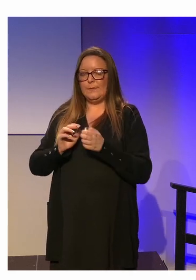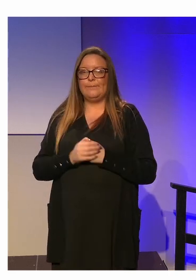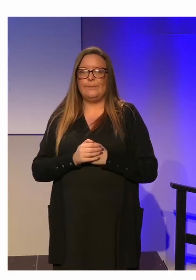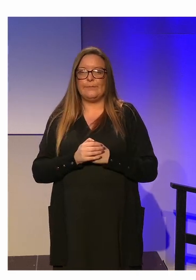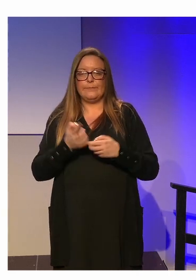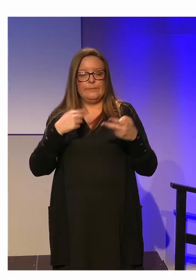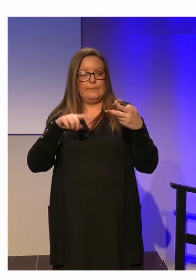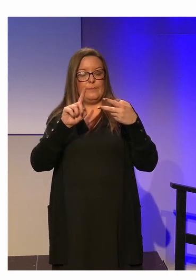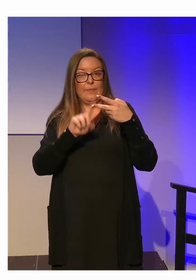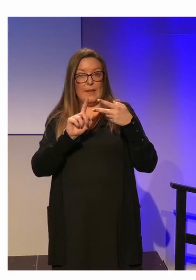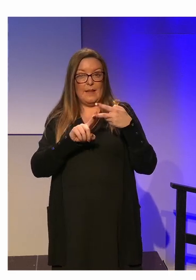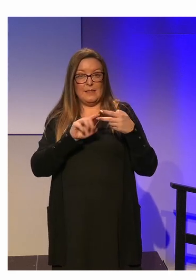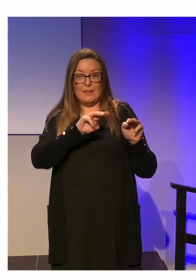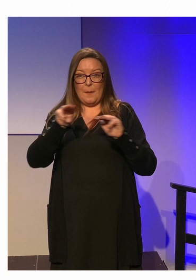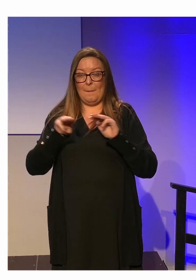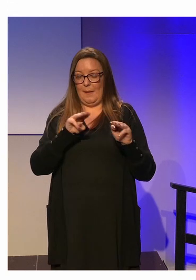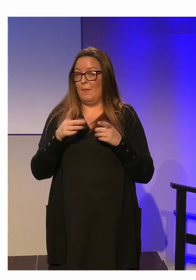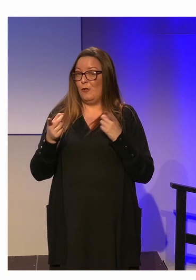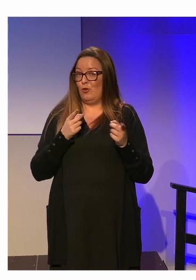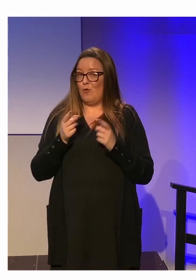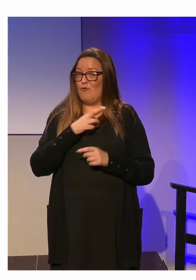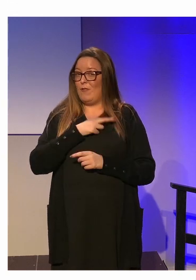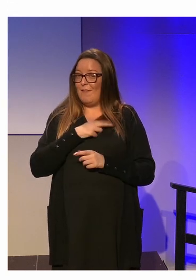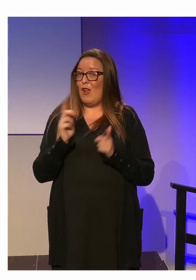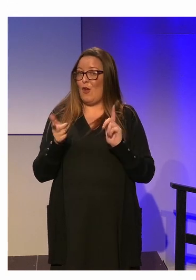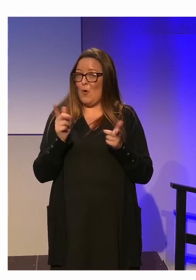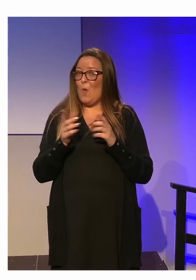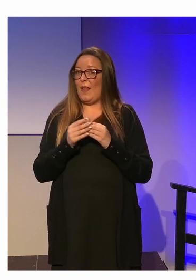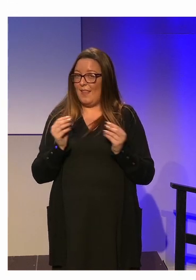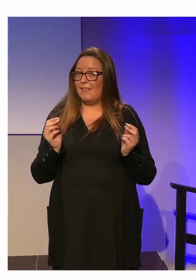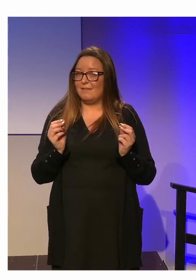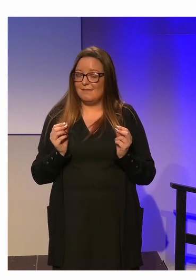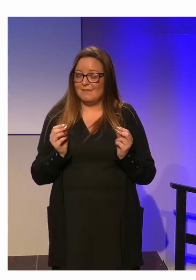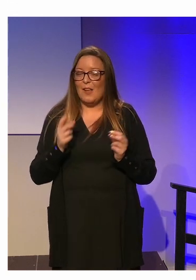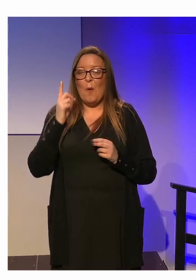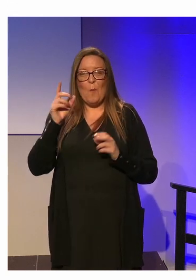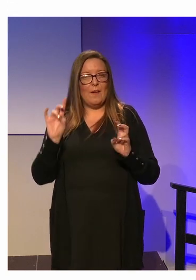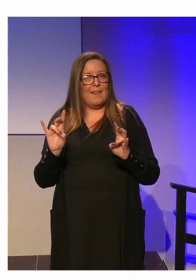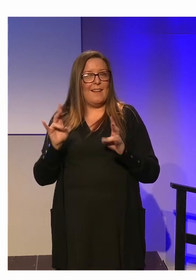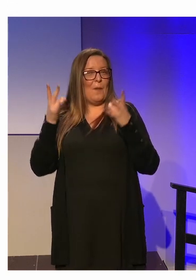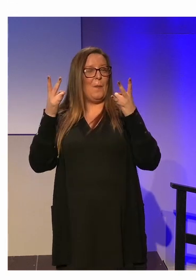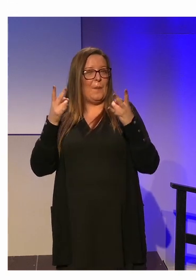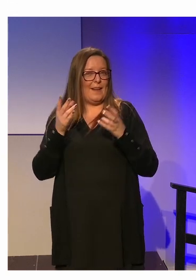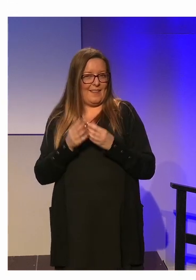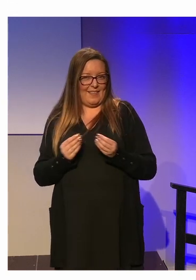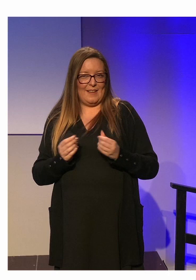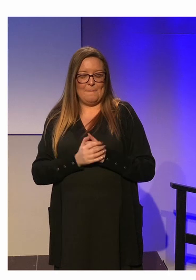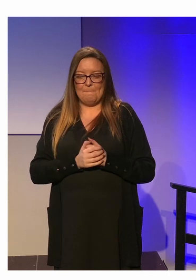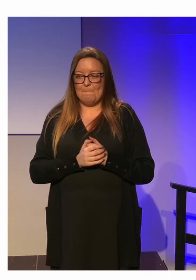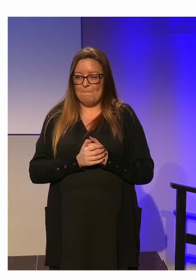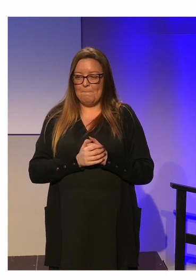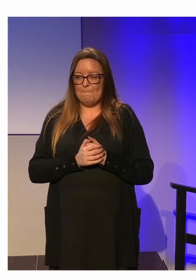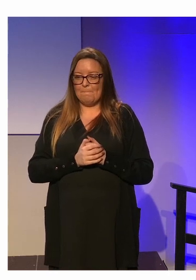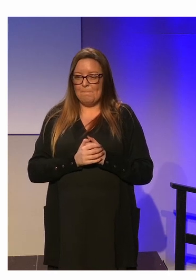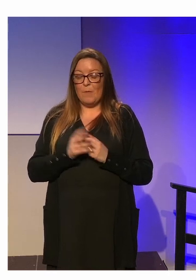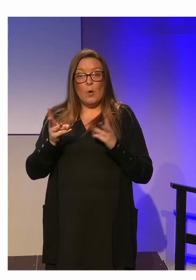people are doing some really cool things with it. So I'm just going to mention one quick thing. We are working with a group